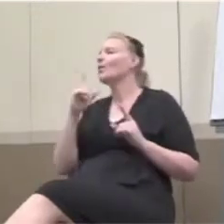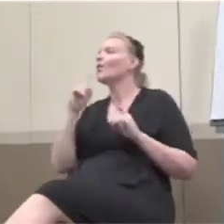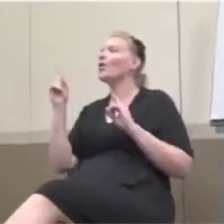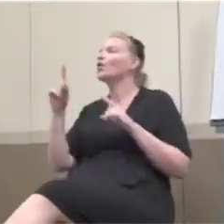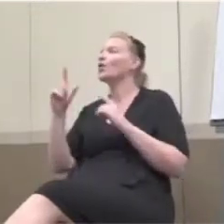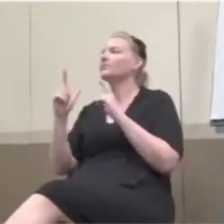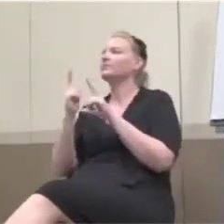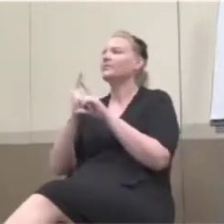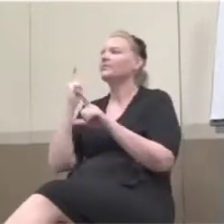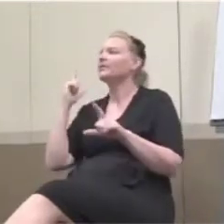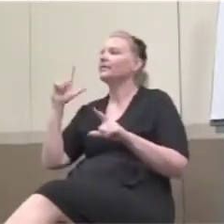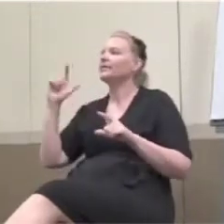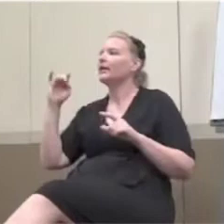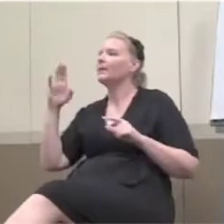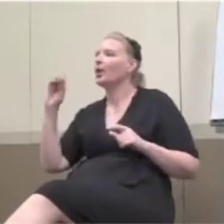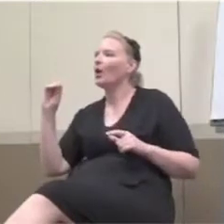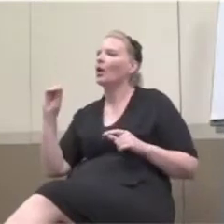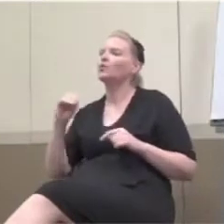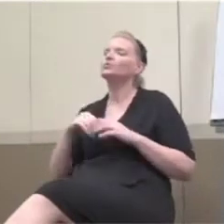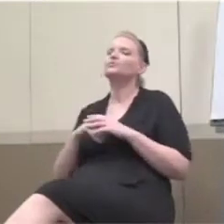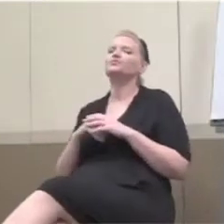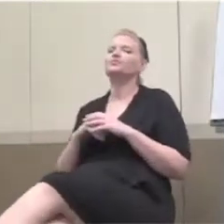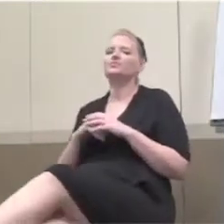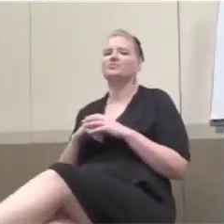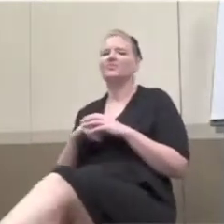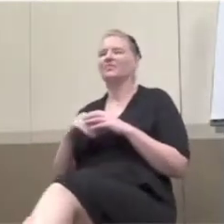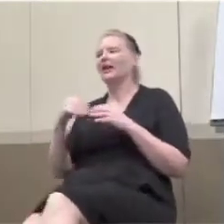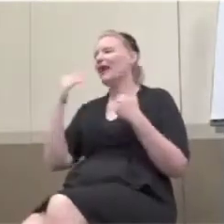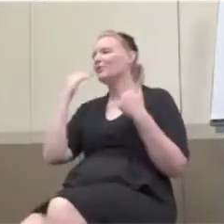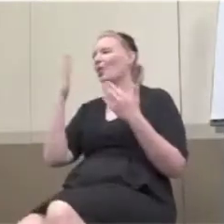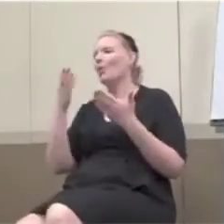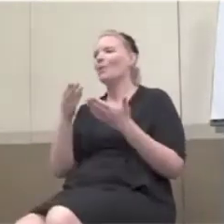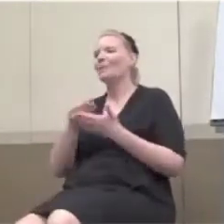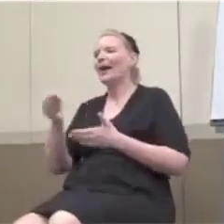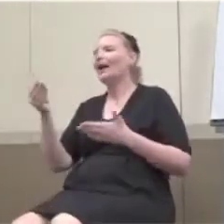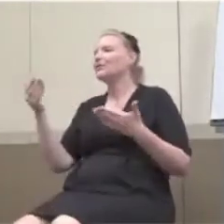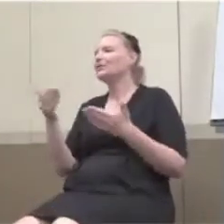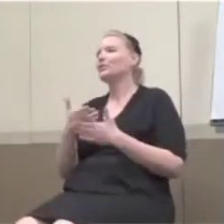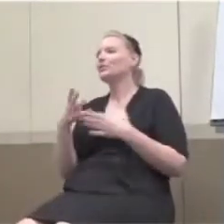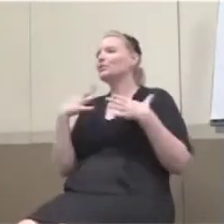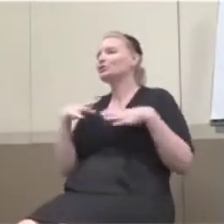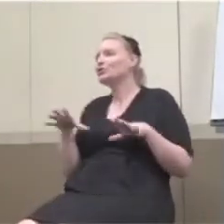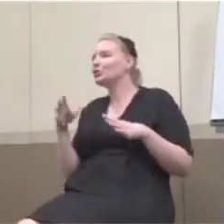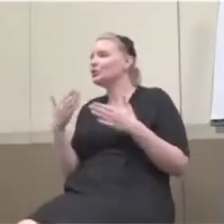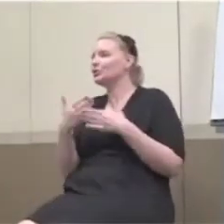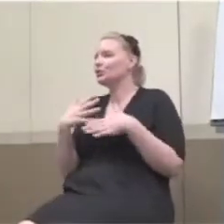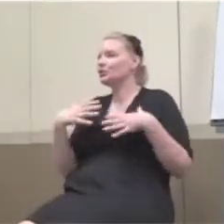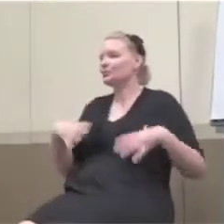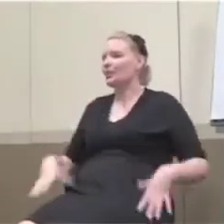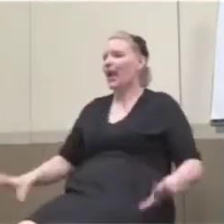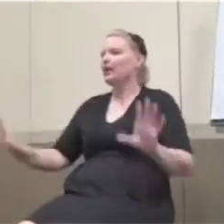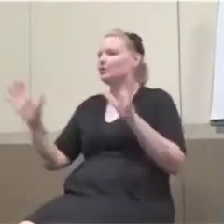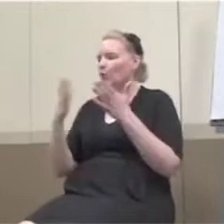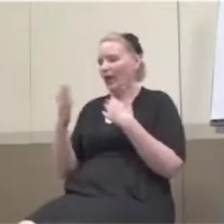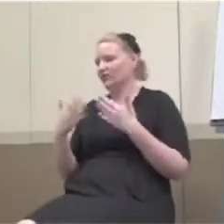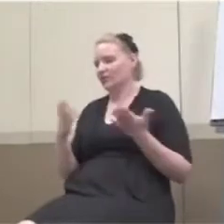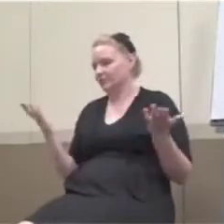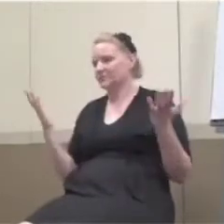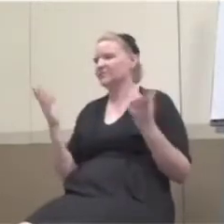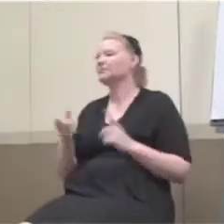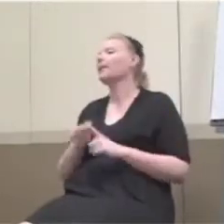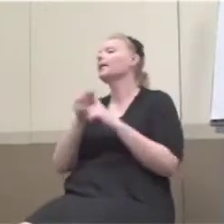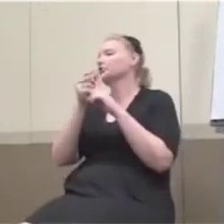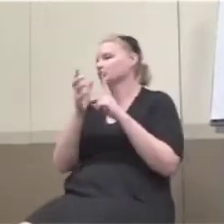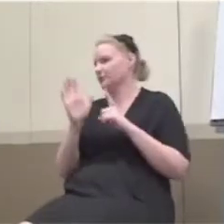order a limo or something like that and, I don't know, get a new shirt or a new blouse or whatever, okay? So it's a special